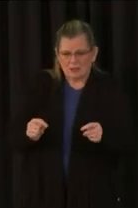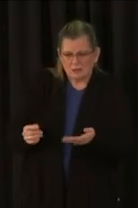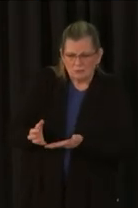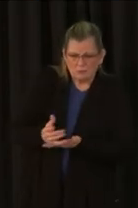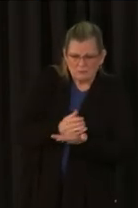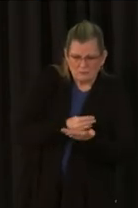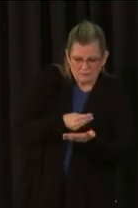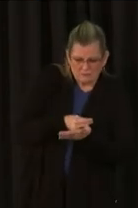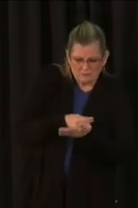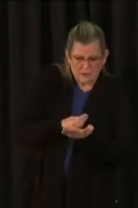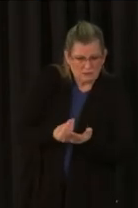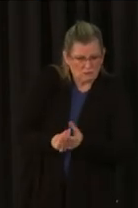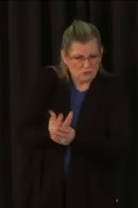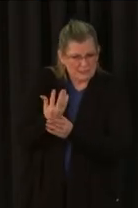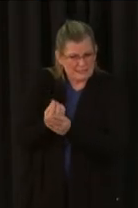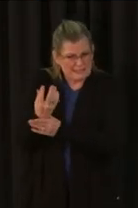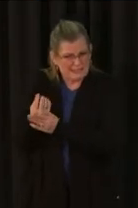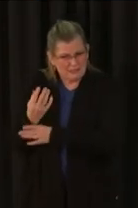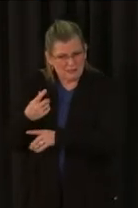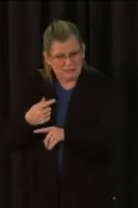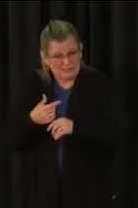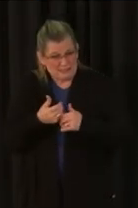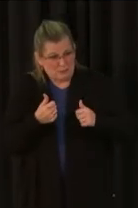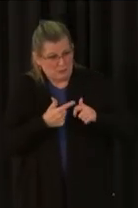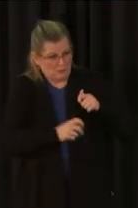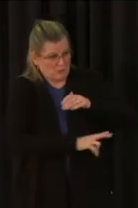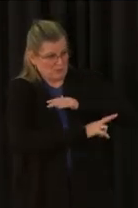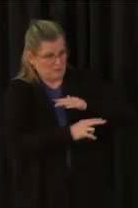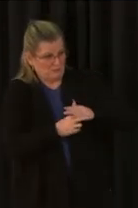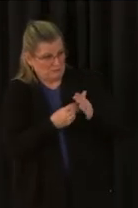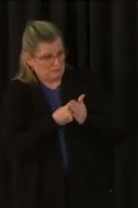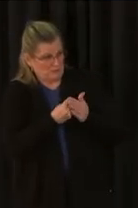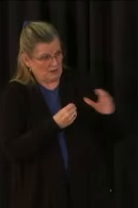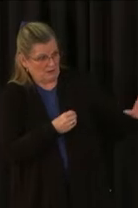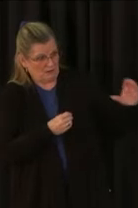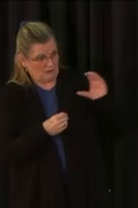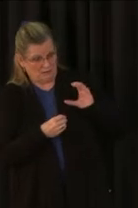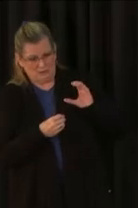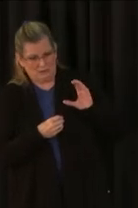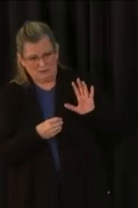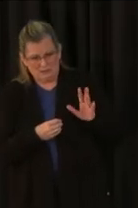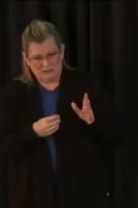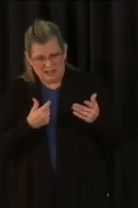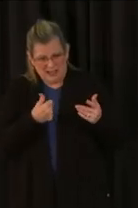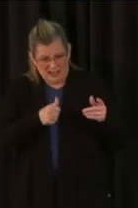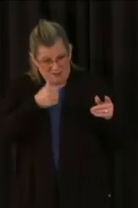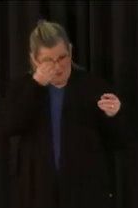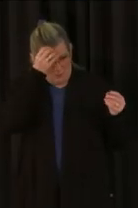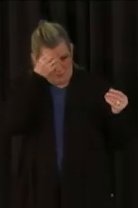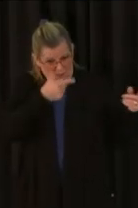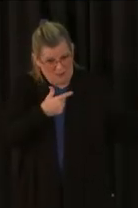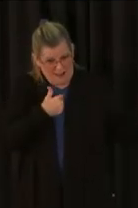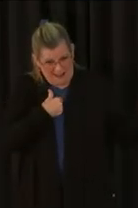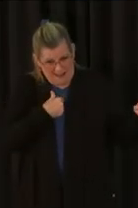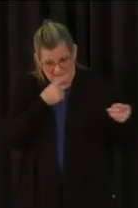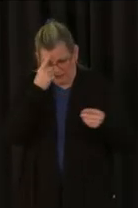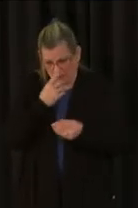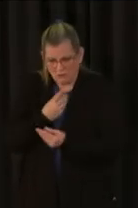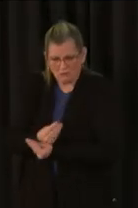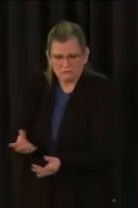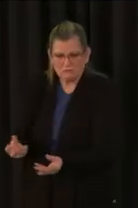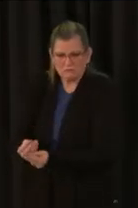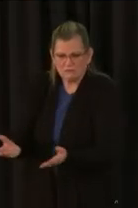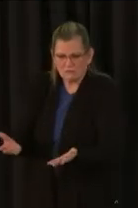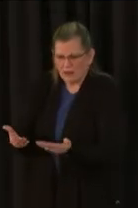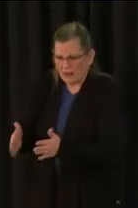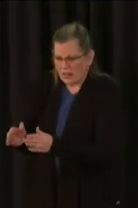on things like the Bridge Fund and what's going on in the DC and DMV area that are in support. We use it as an